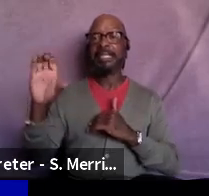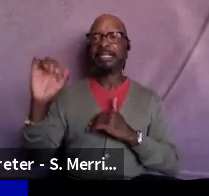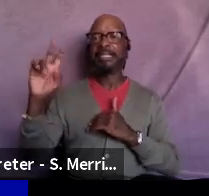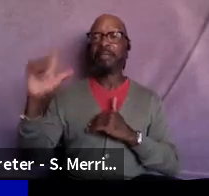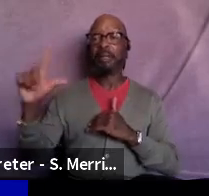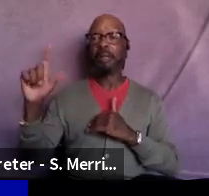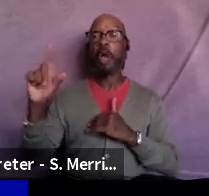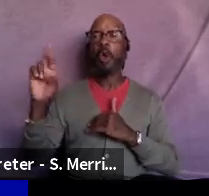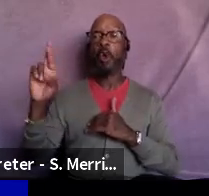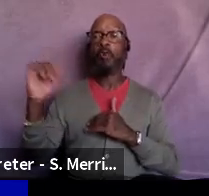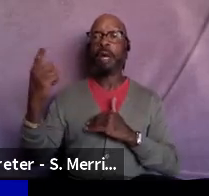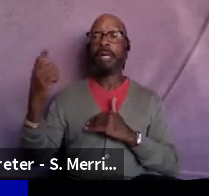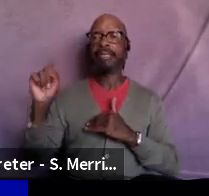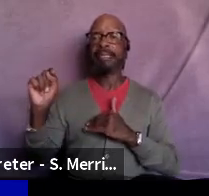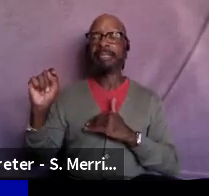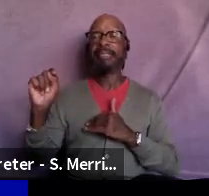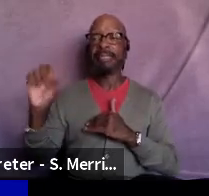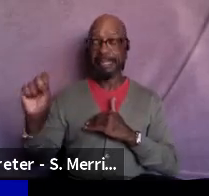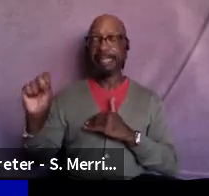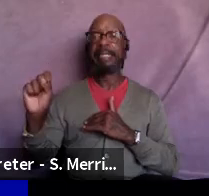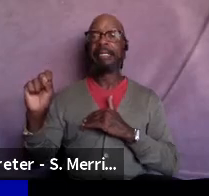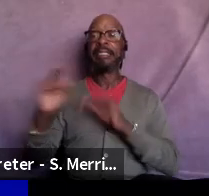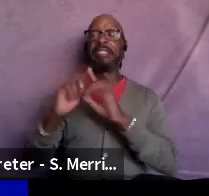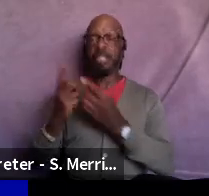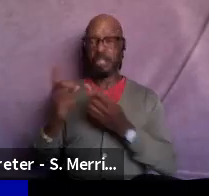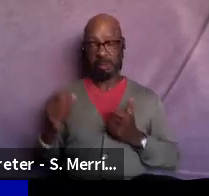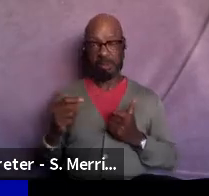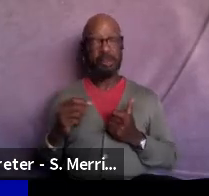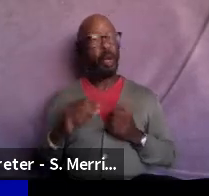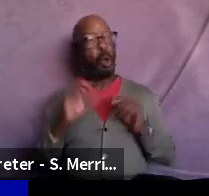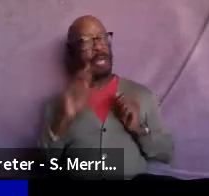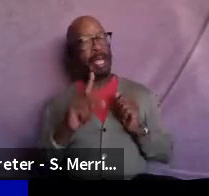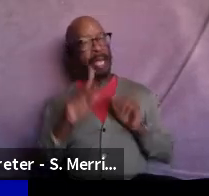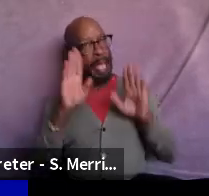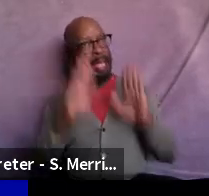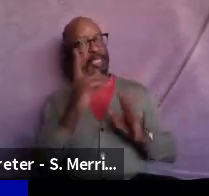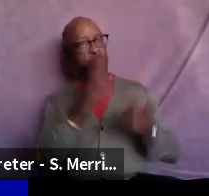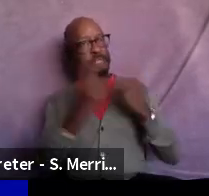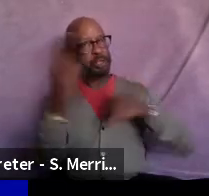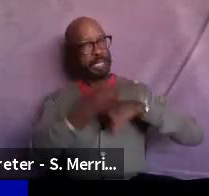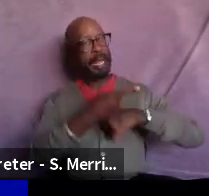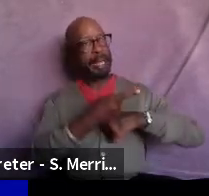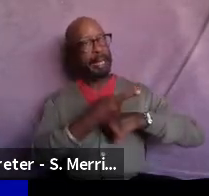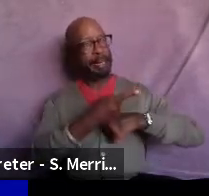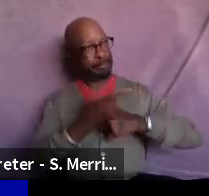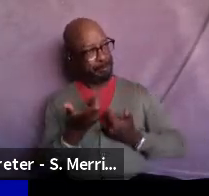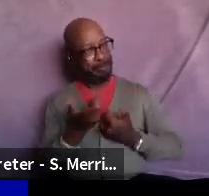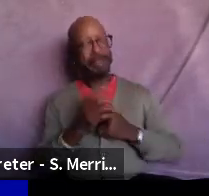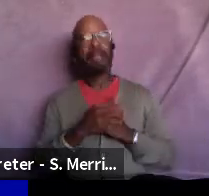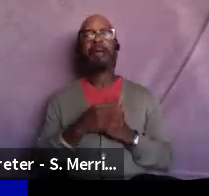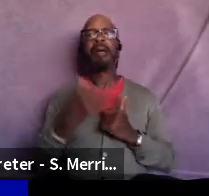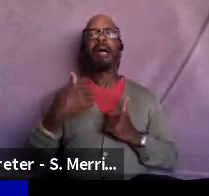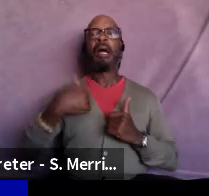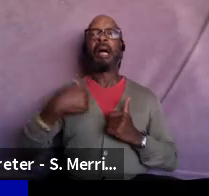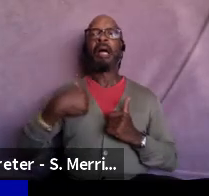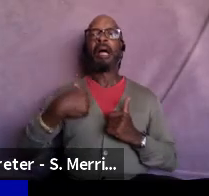All right. Very excellent questions today, everyone. All right, so, and I'm going